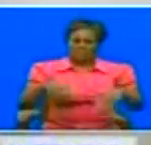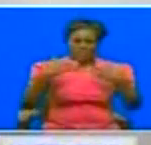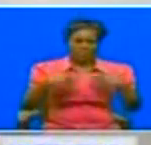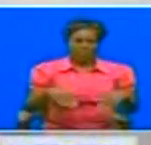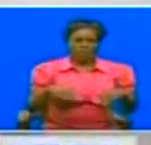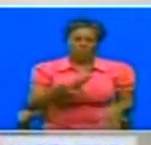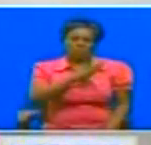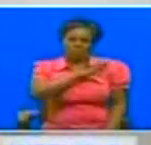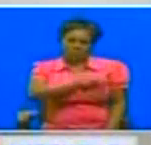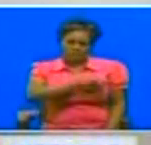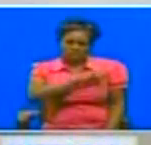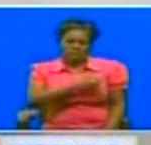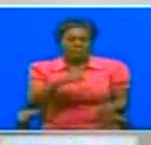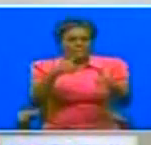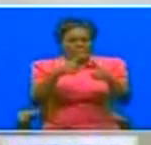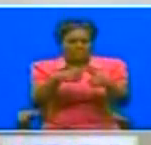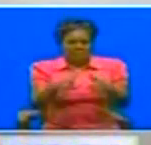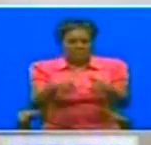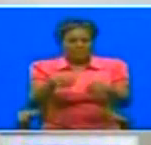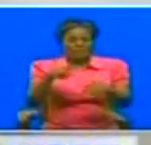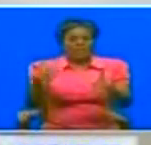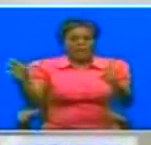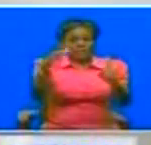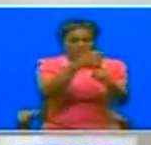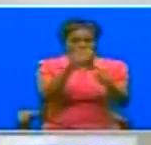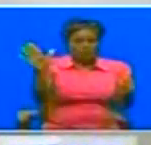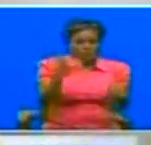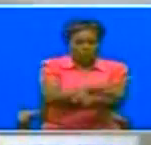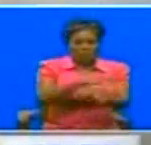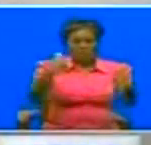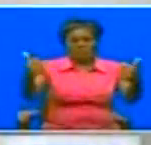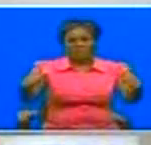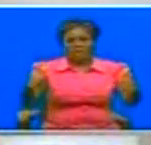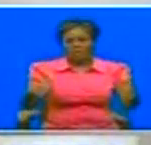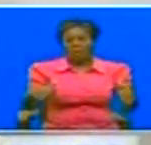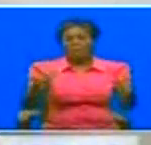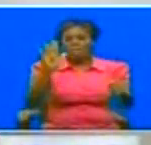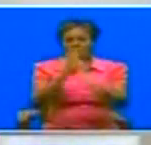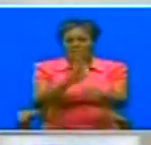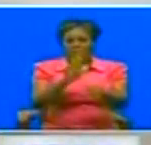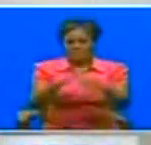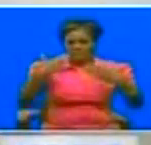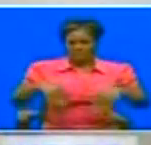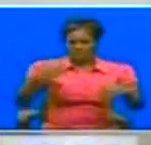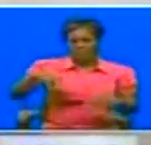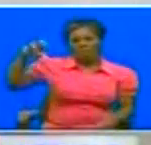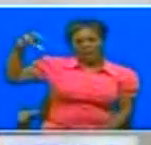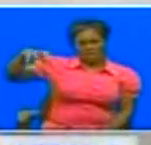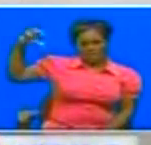more tolerant. However, we are not at an ideal. And for the larger population, the adults,